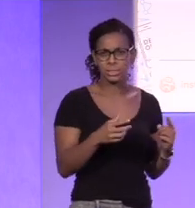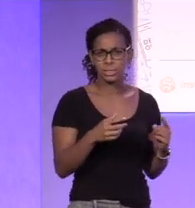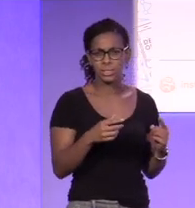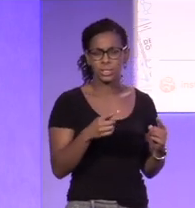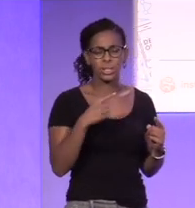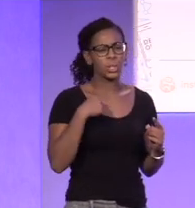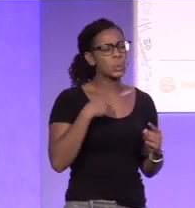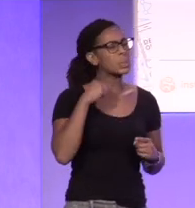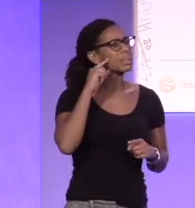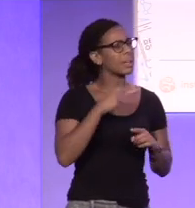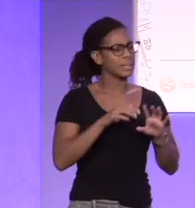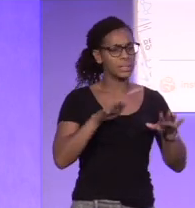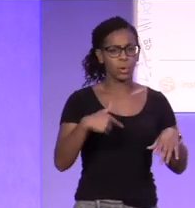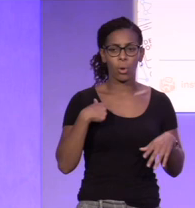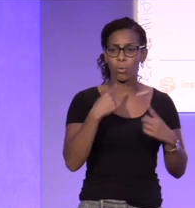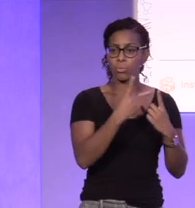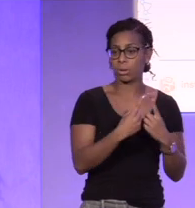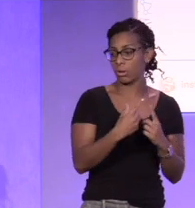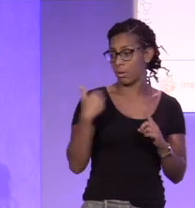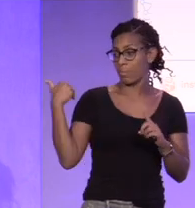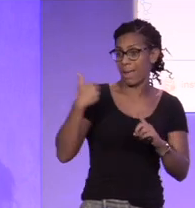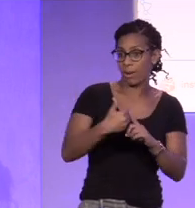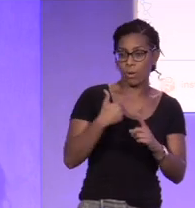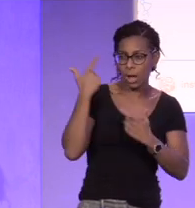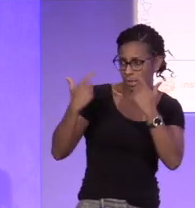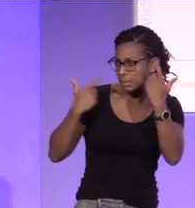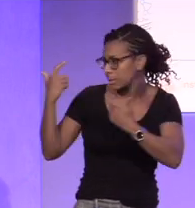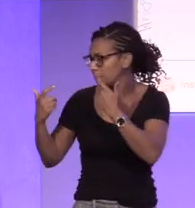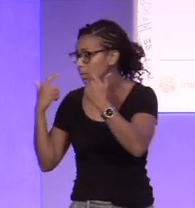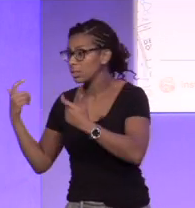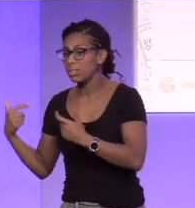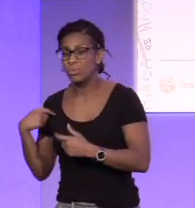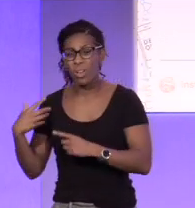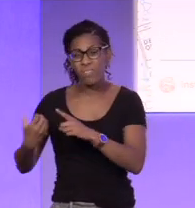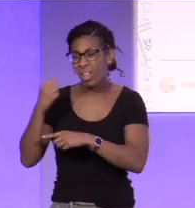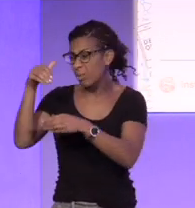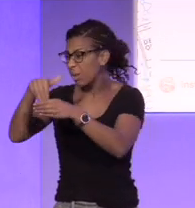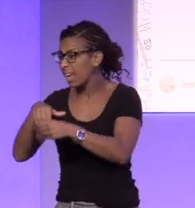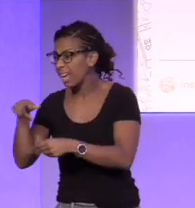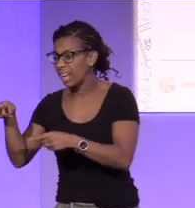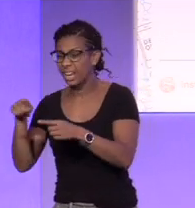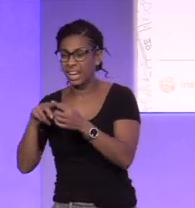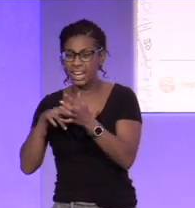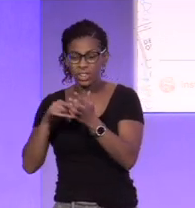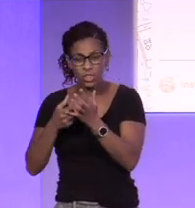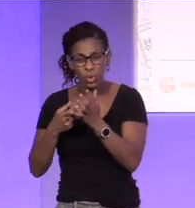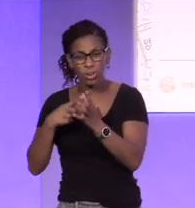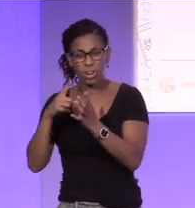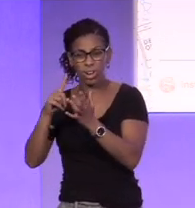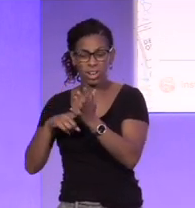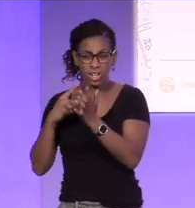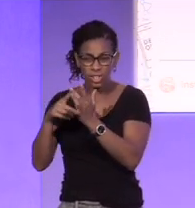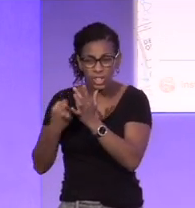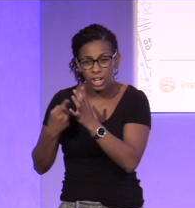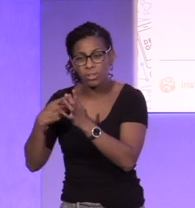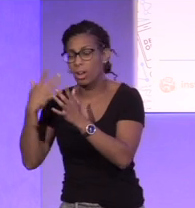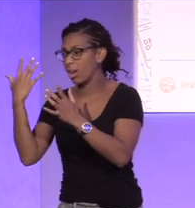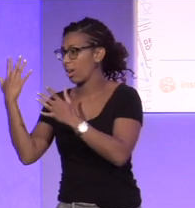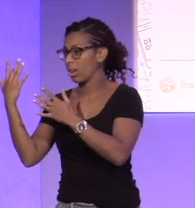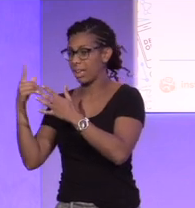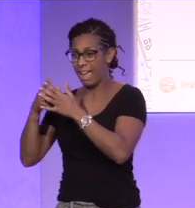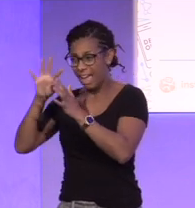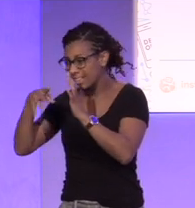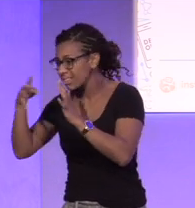hunt. And we found backlogs in all the usual places. We found them in Jira, in Trello, naturally, in Excel. And then we also